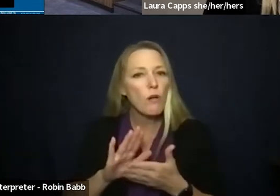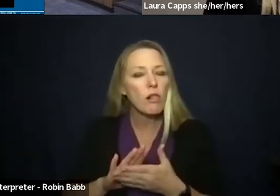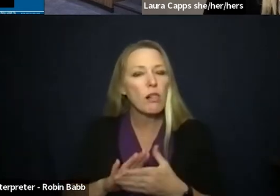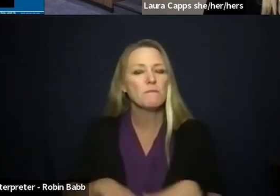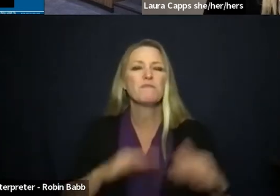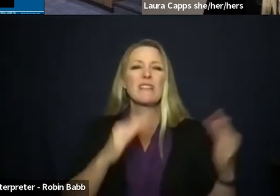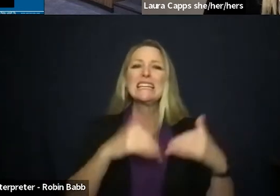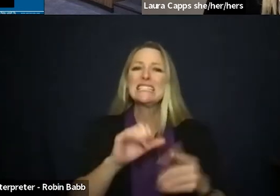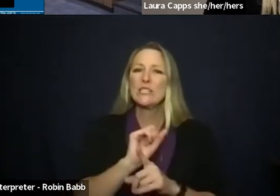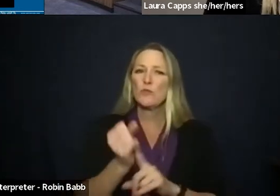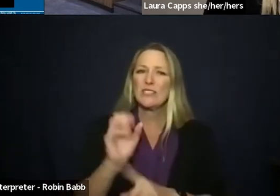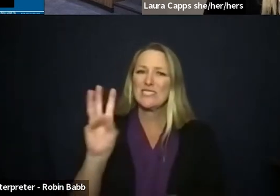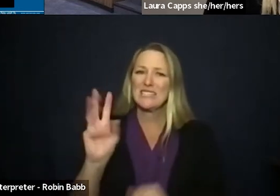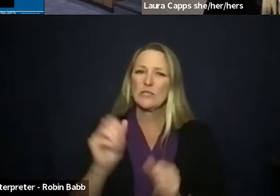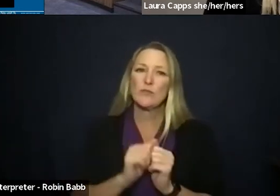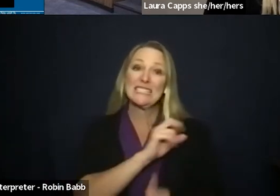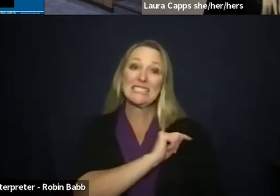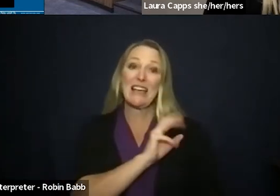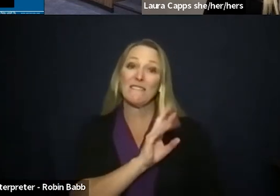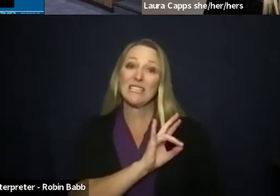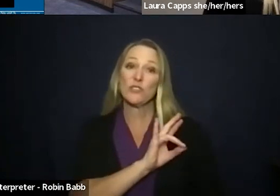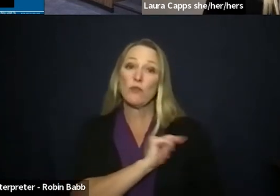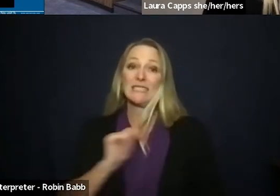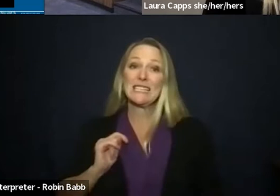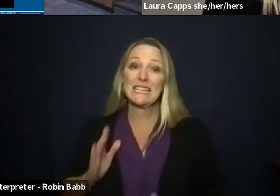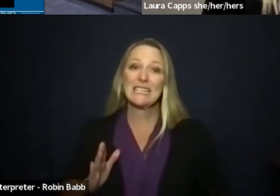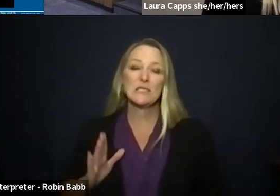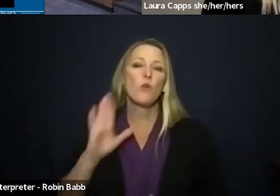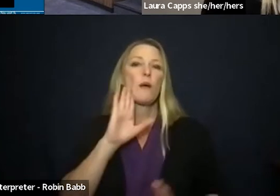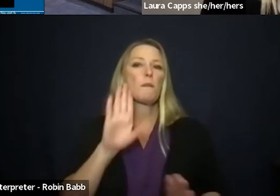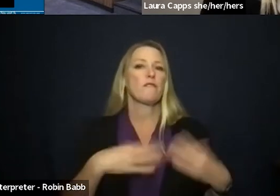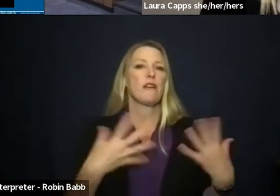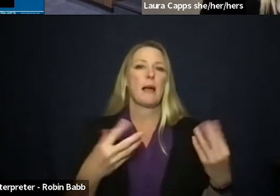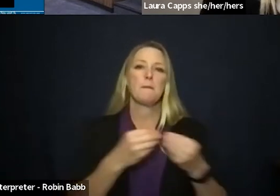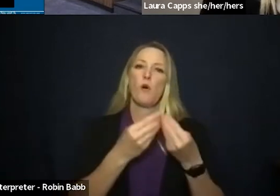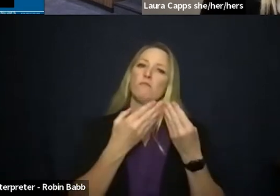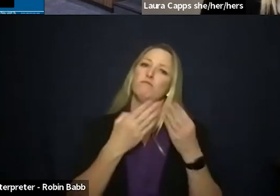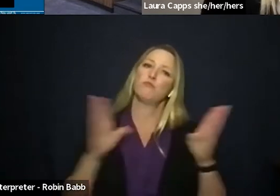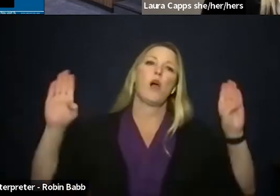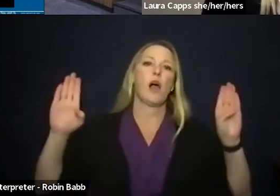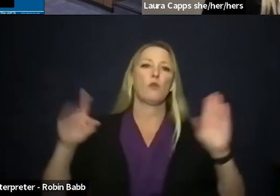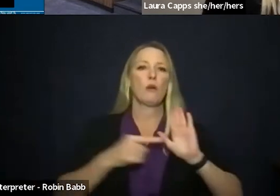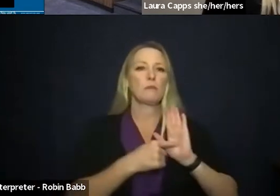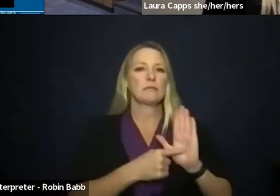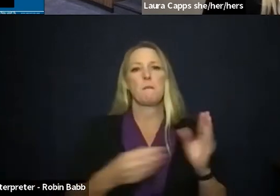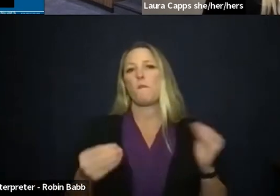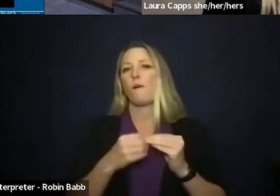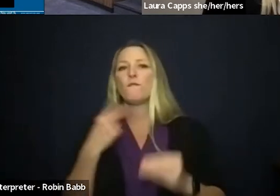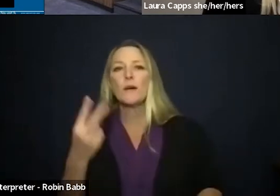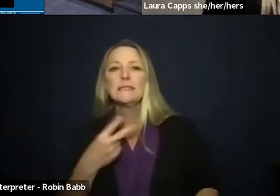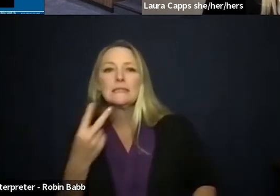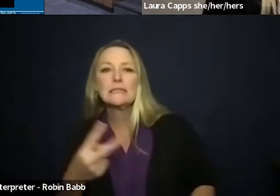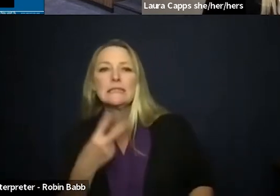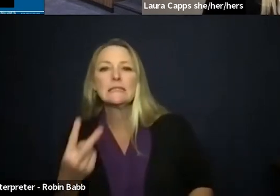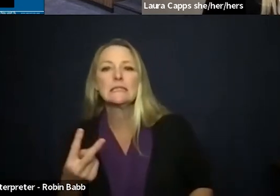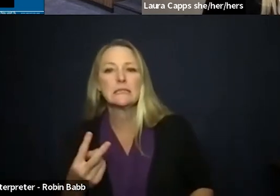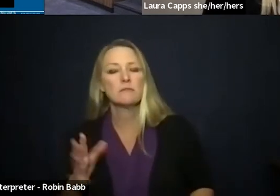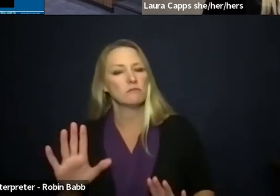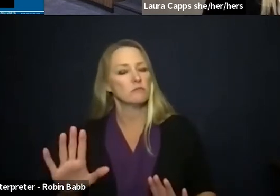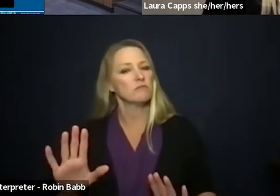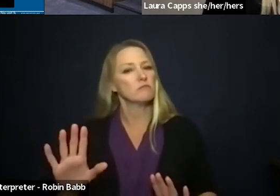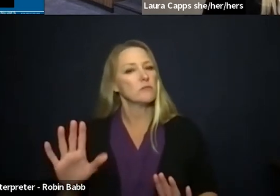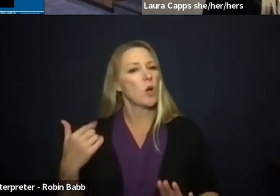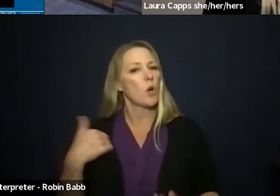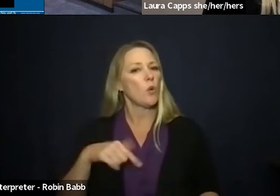trustees at least will give broader representation more voices and uh while we certainly